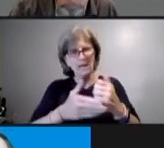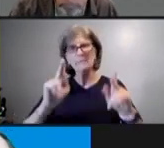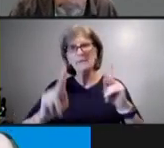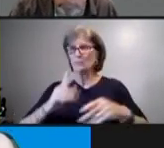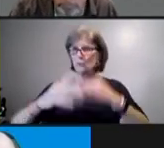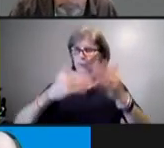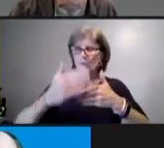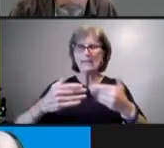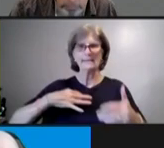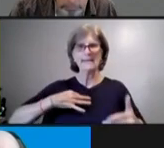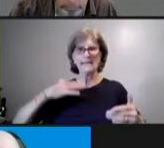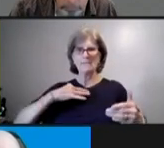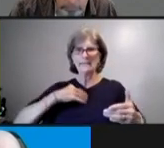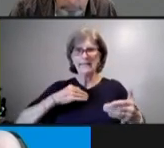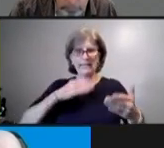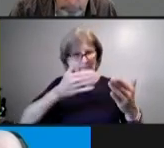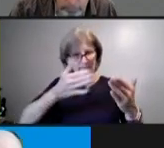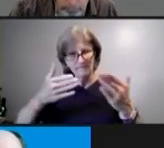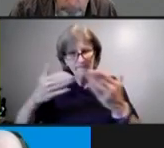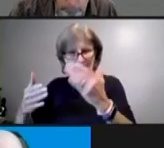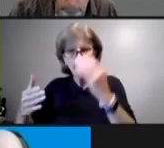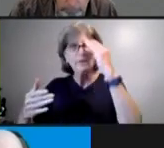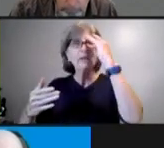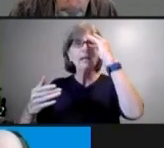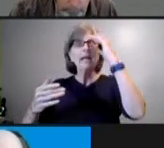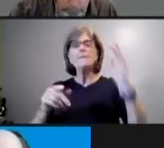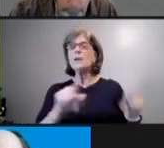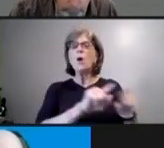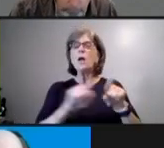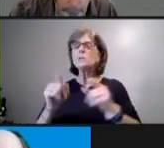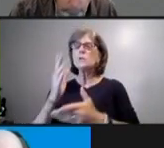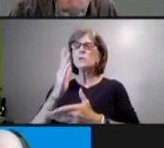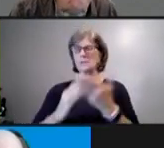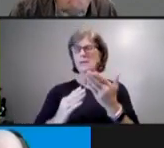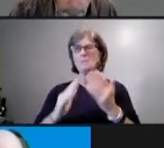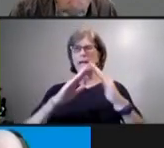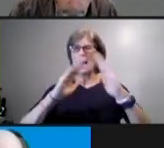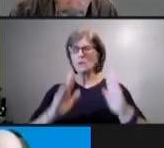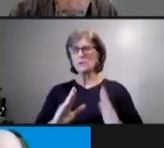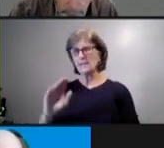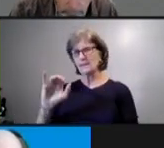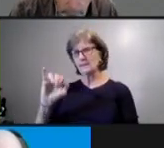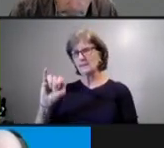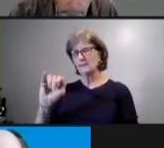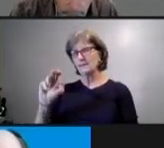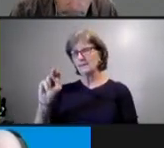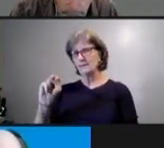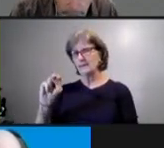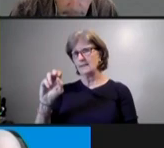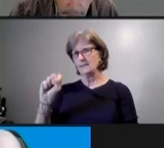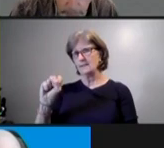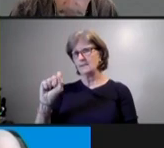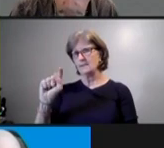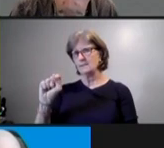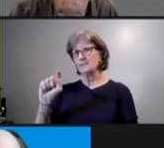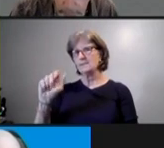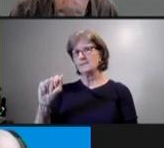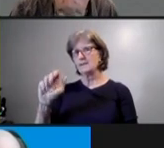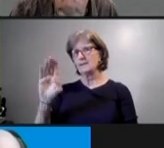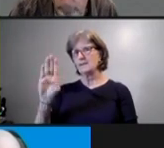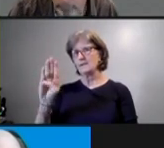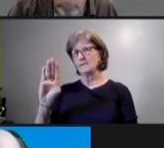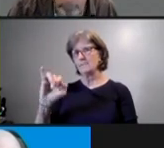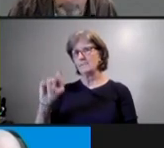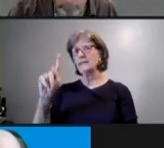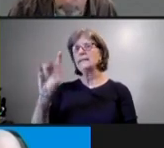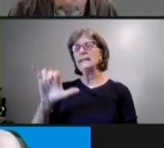as well as some housing stability services, which are things that we added after the end of ERAP to try and build in some extra